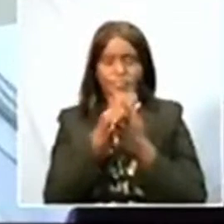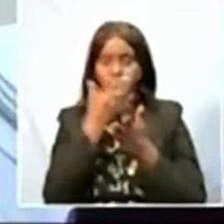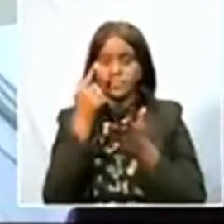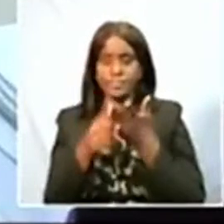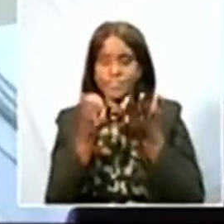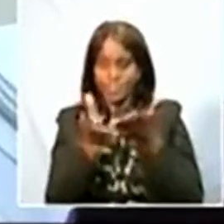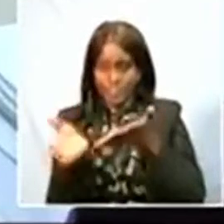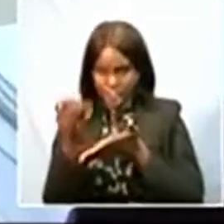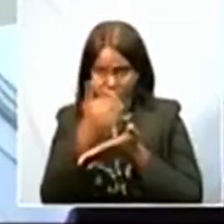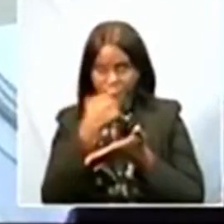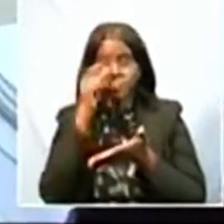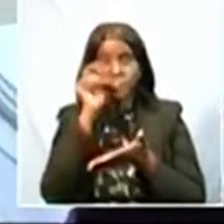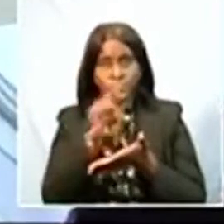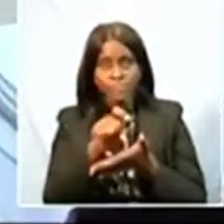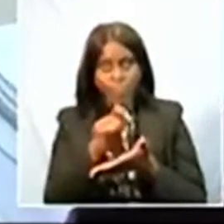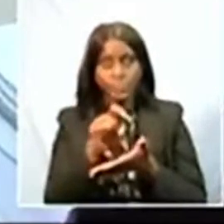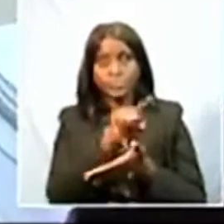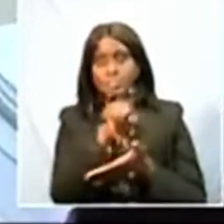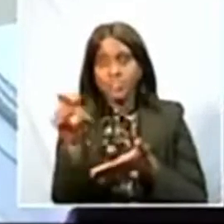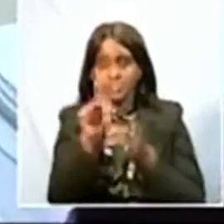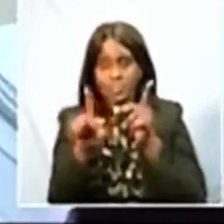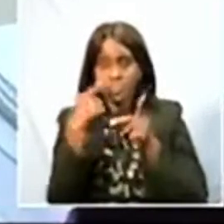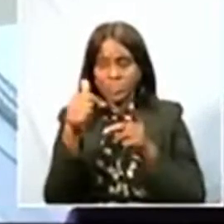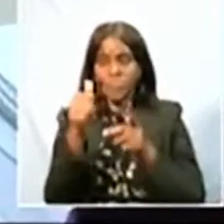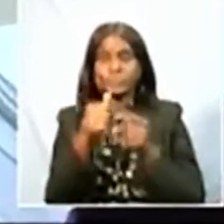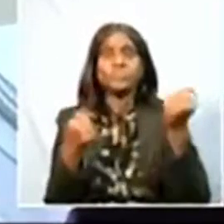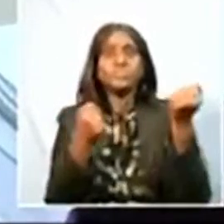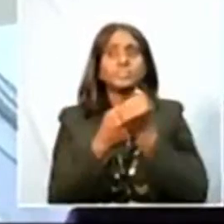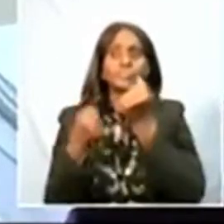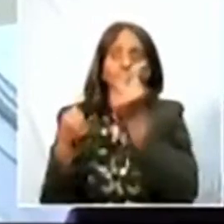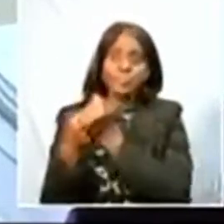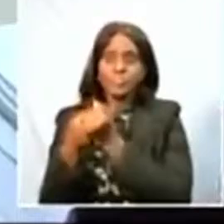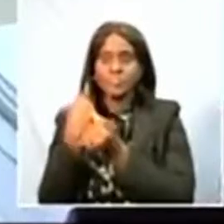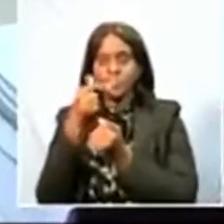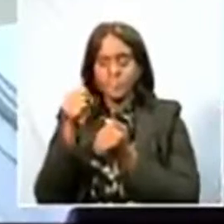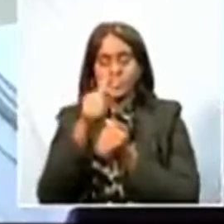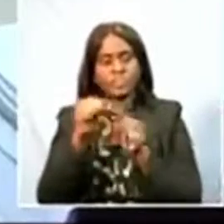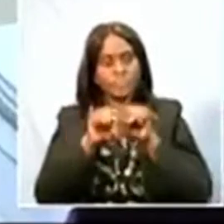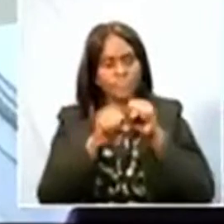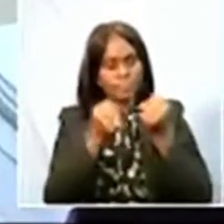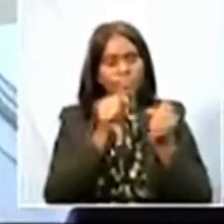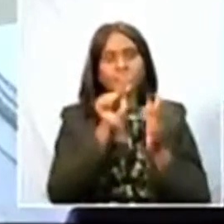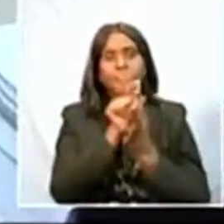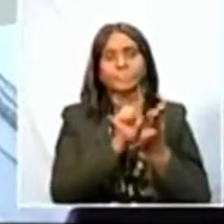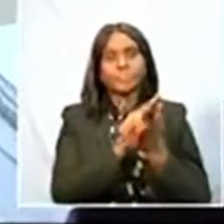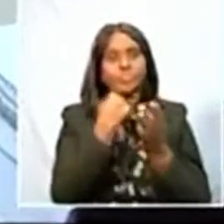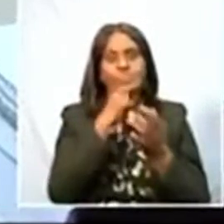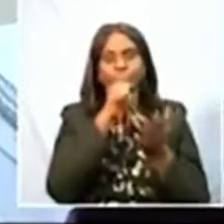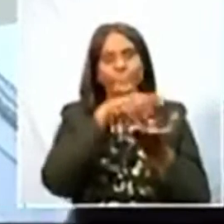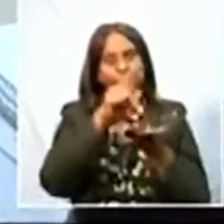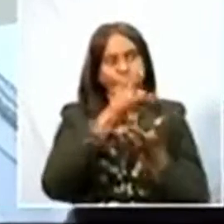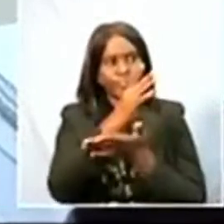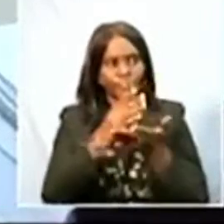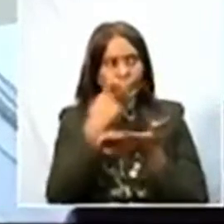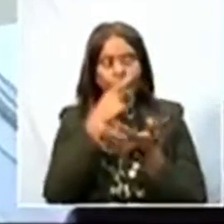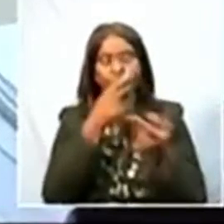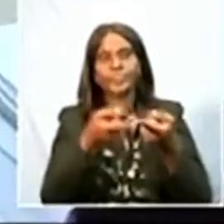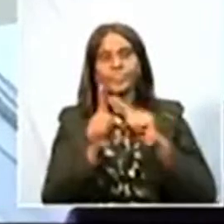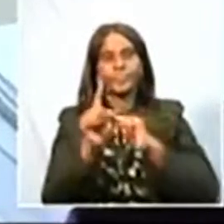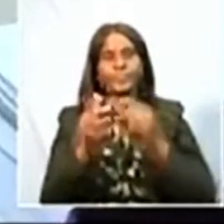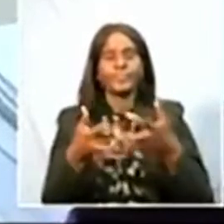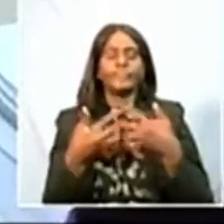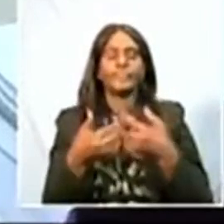recovered. Those people you are favoring who are defaulting, and some of them who got